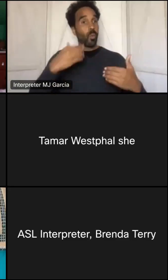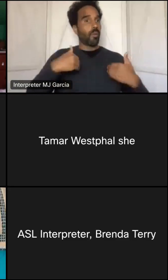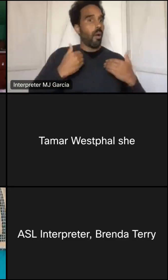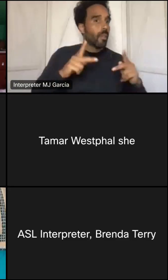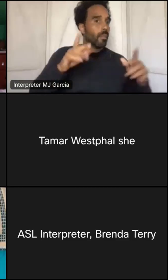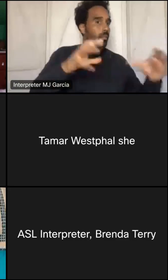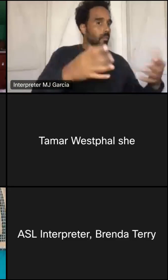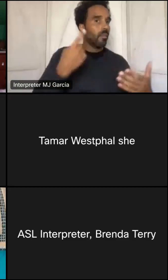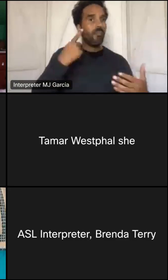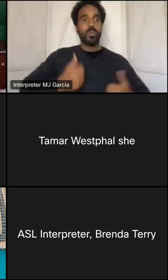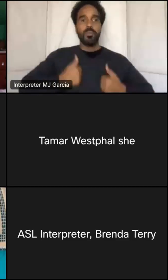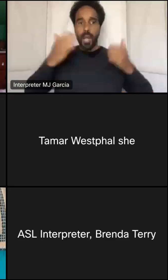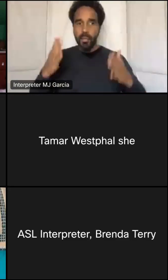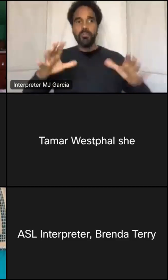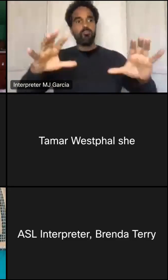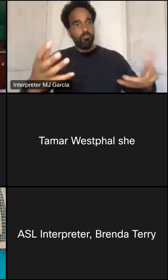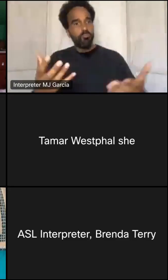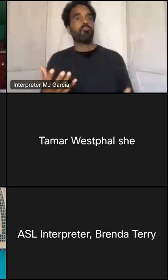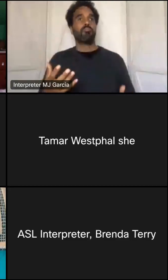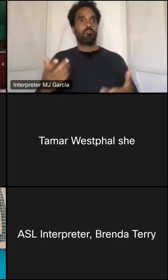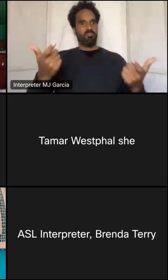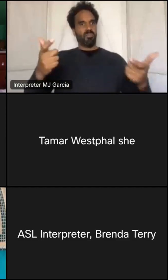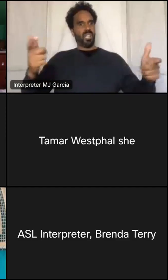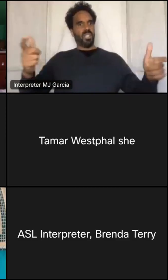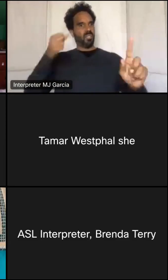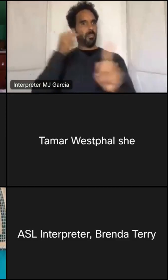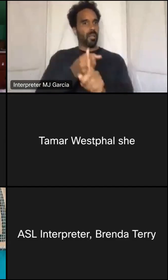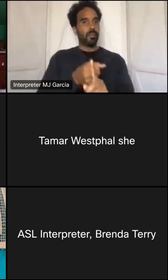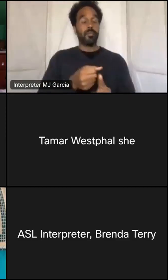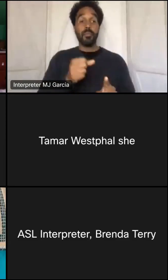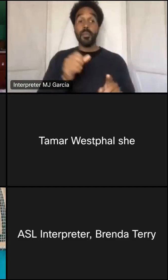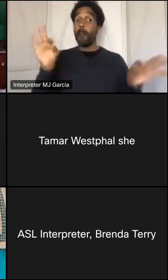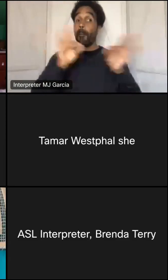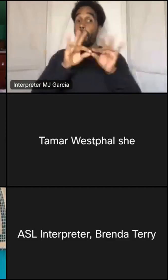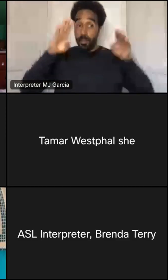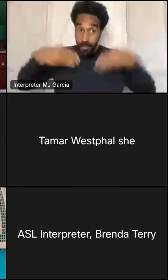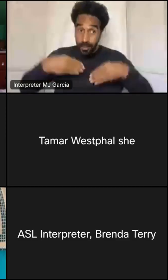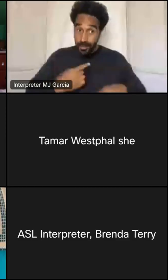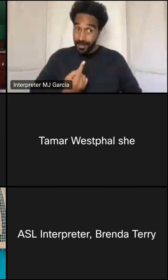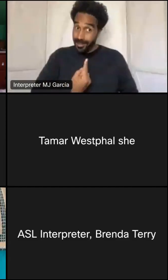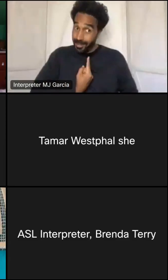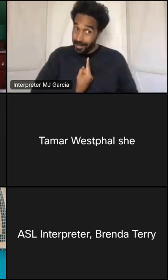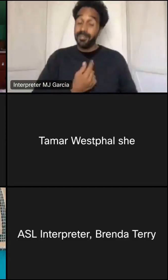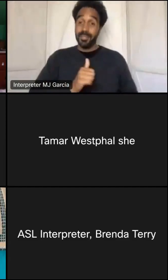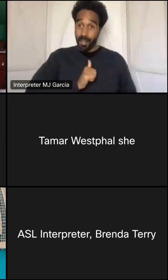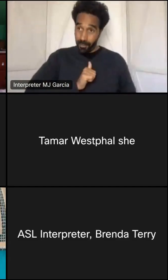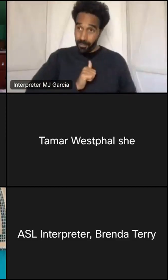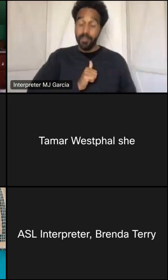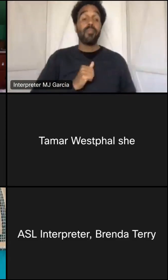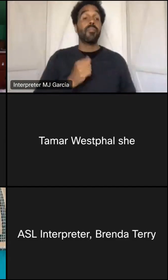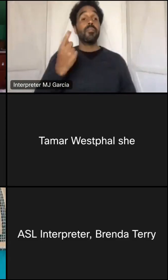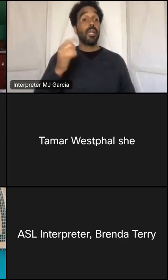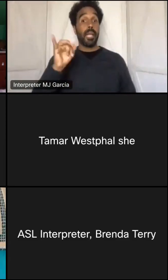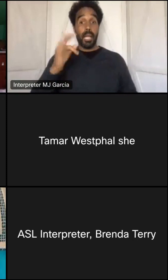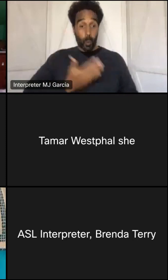survivors, for the purpose where you're at, but put yourself first, because if we don't have you, then we won't have your services.